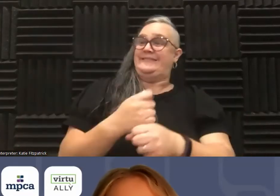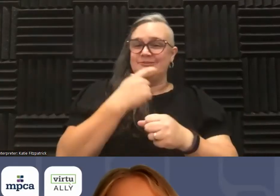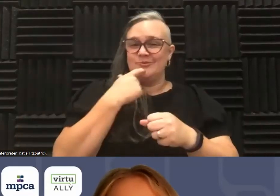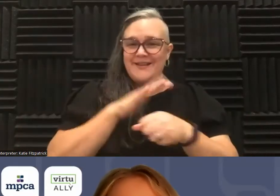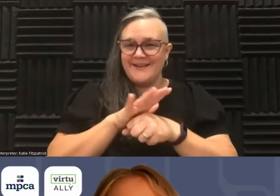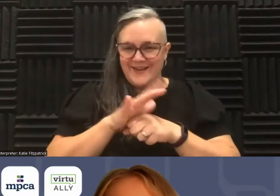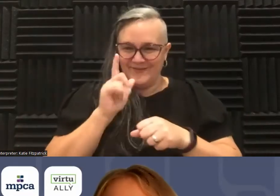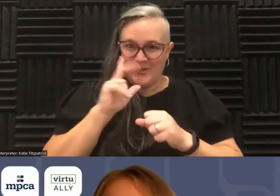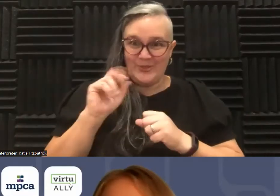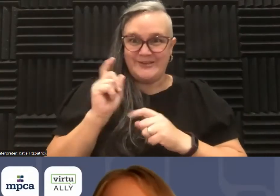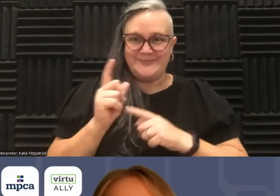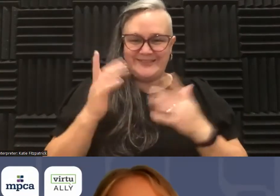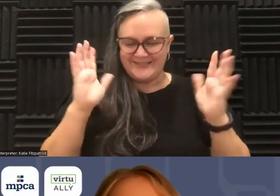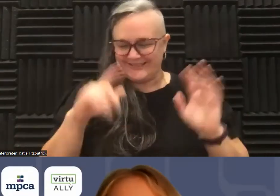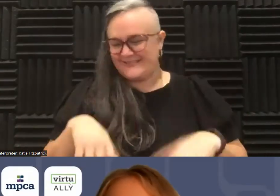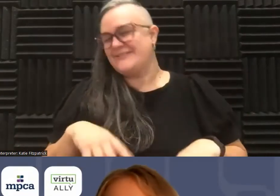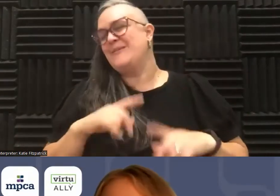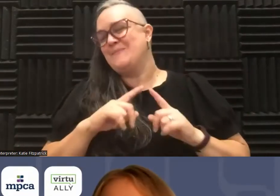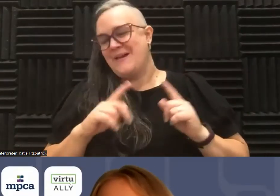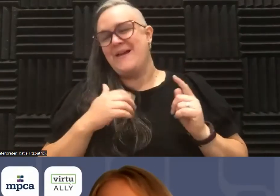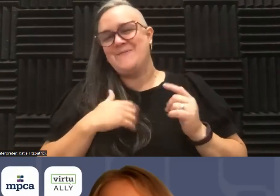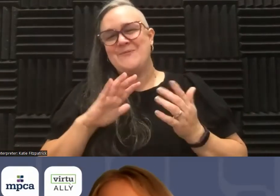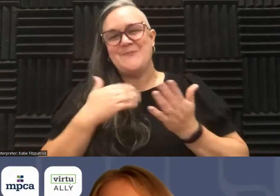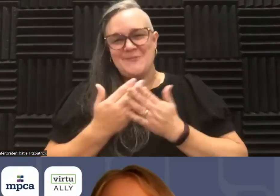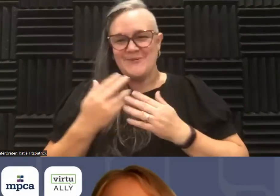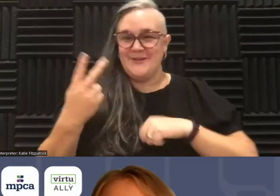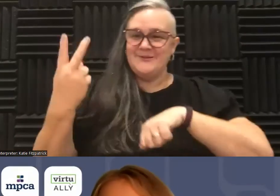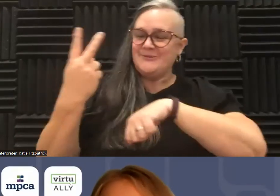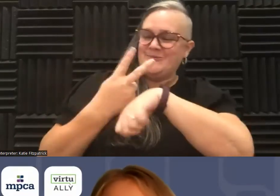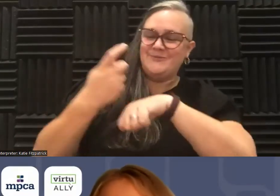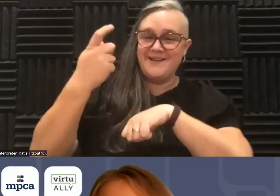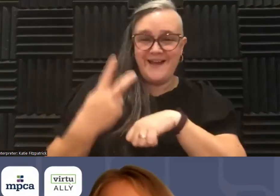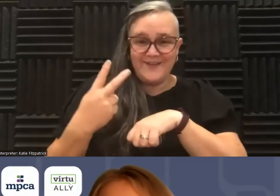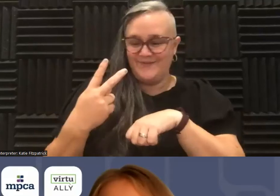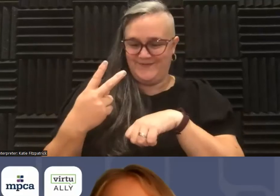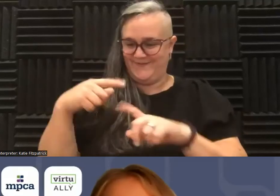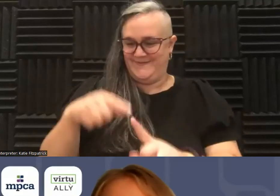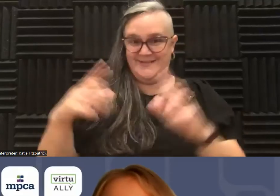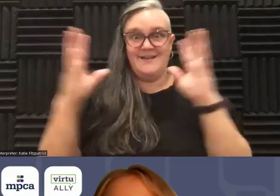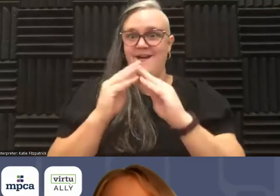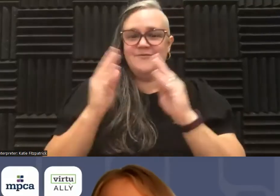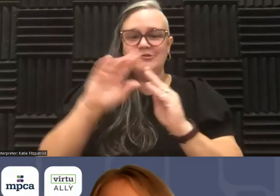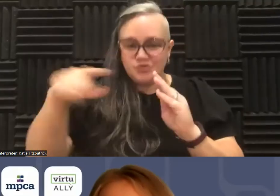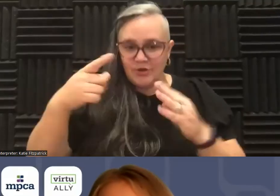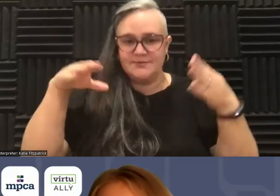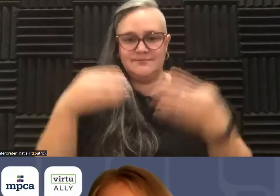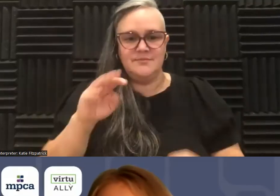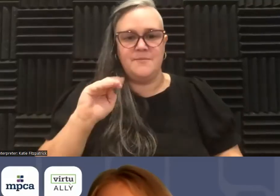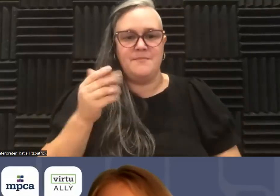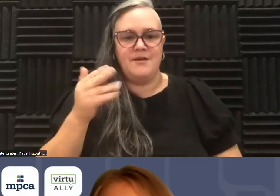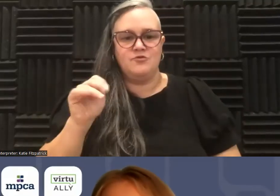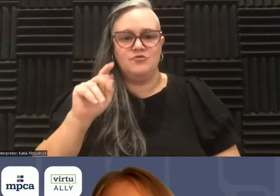But there's a whole 2.5 day conferences just on migrant health that happen all across